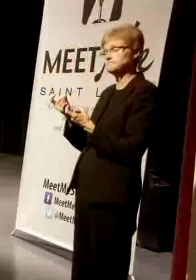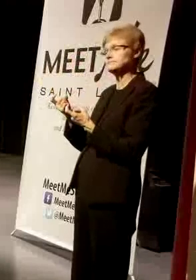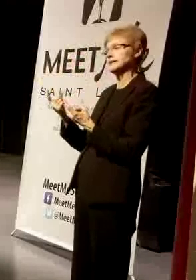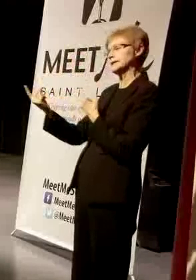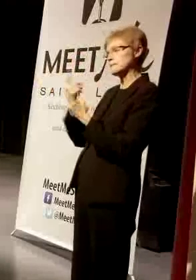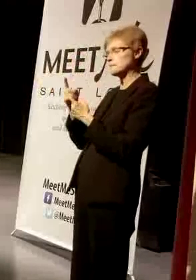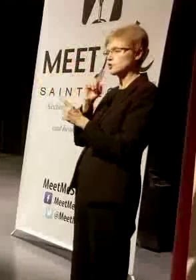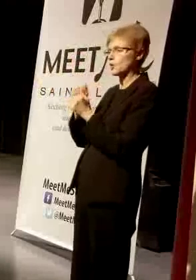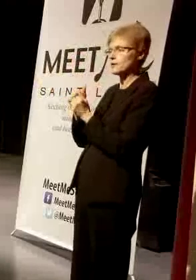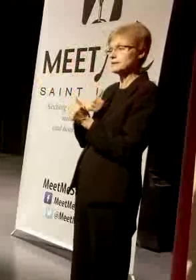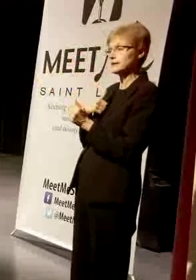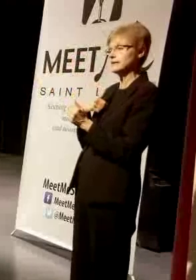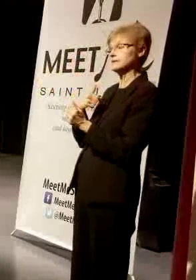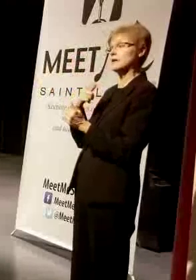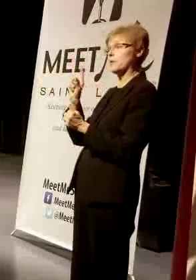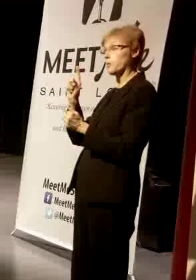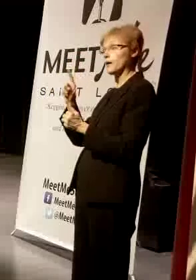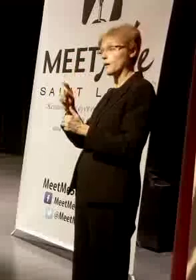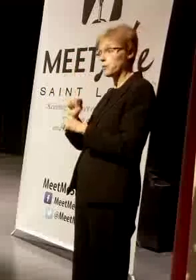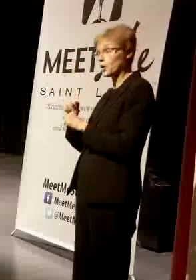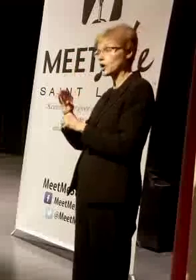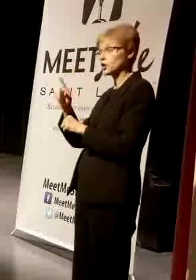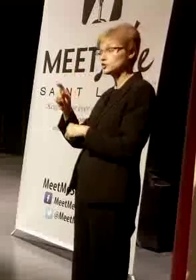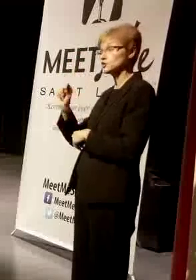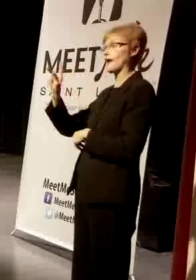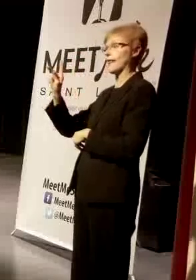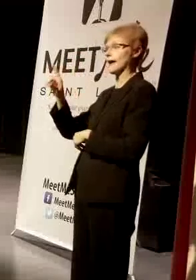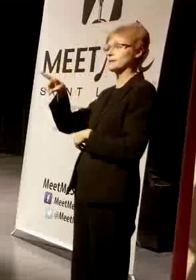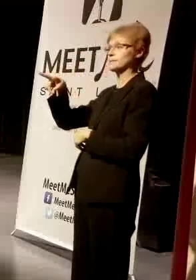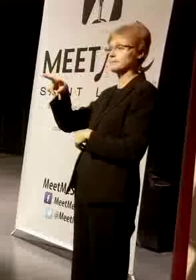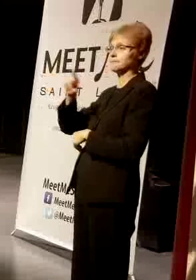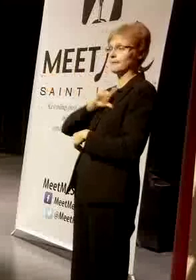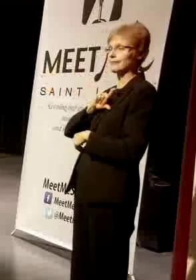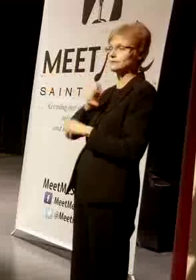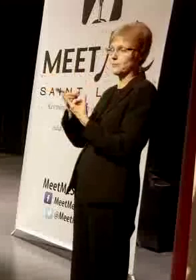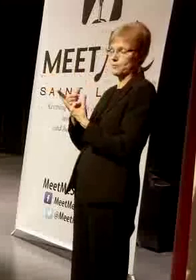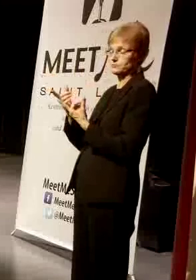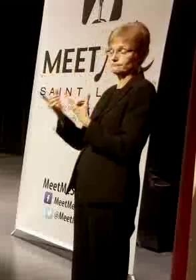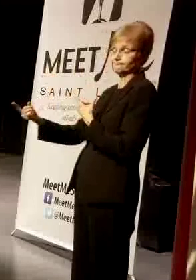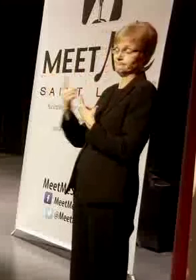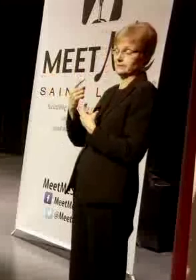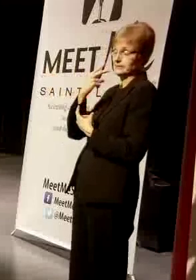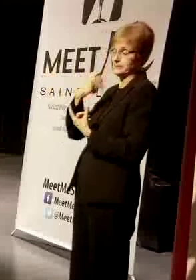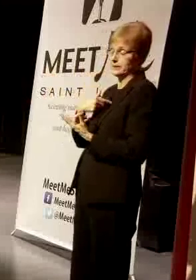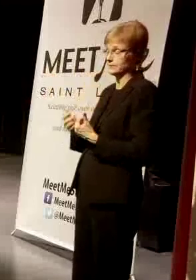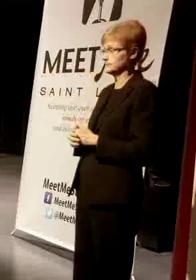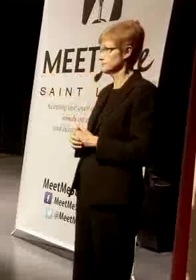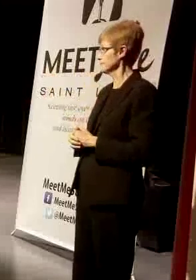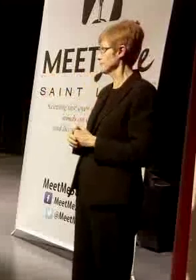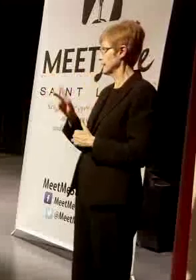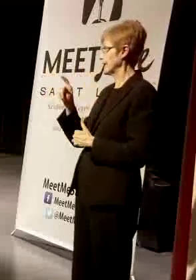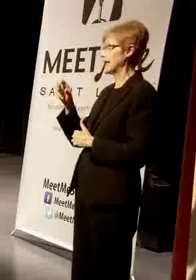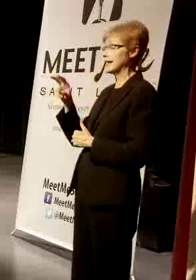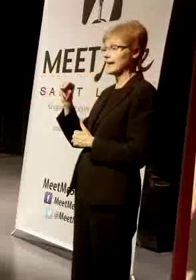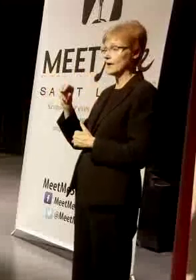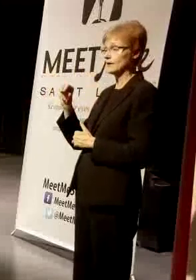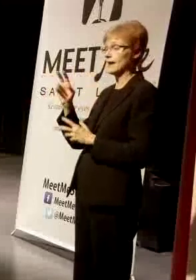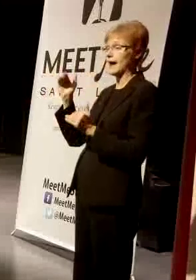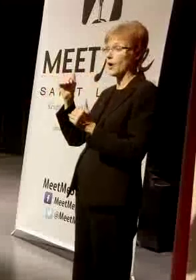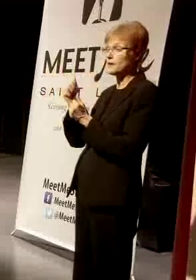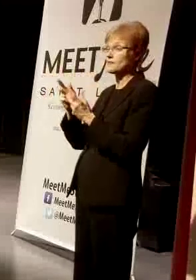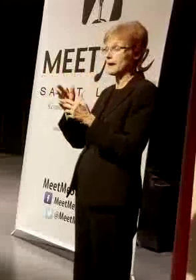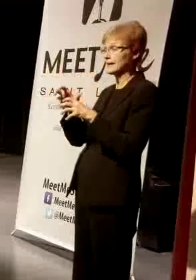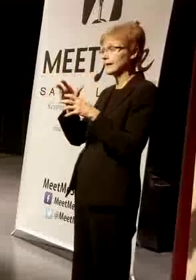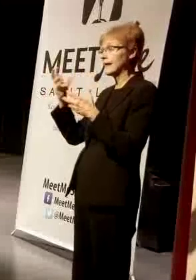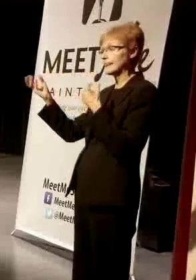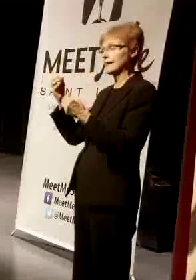You know where to find me. Thank you. Amen. Thank you. Thank you, Steve. Karen? I just hope everybody leaves